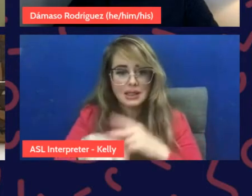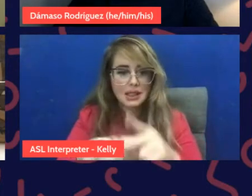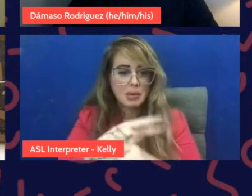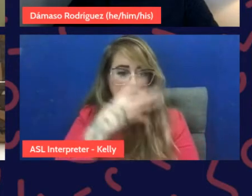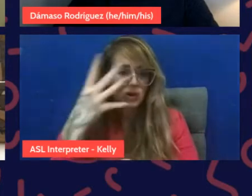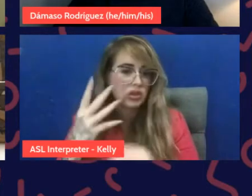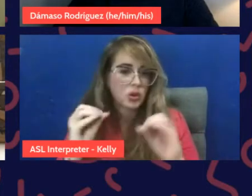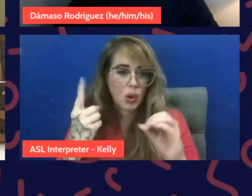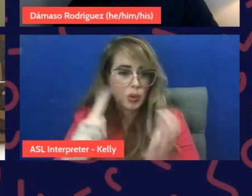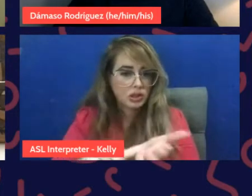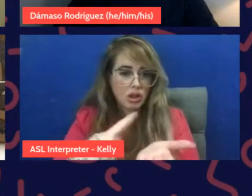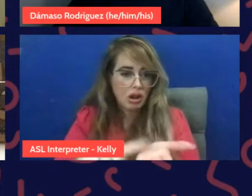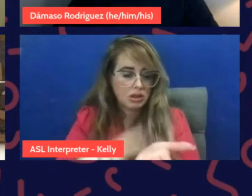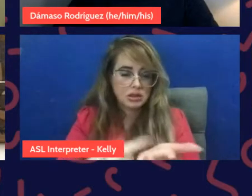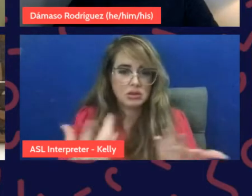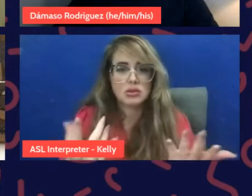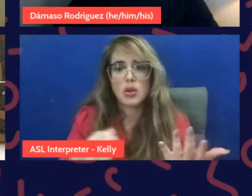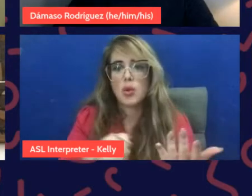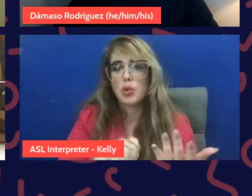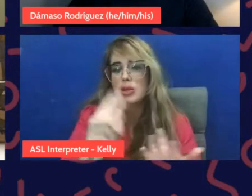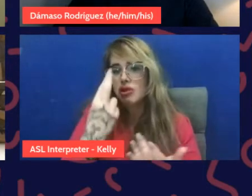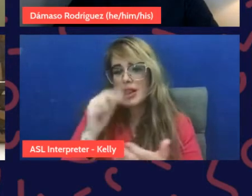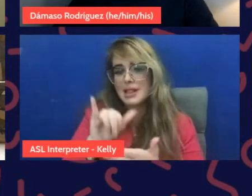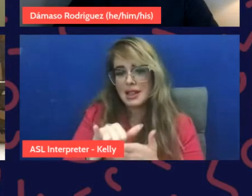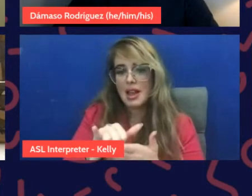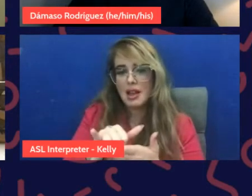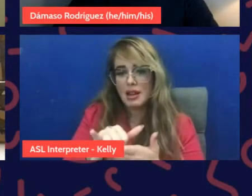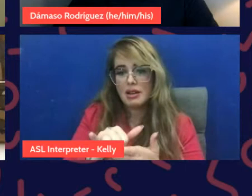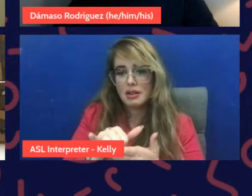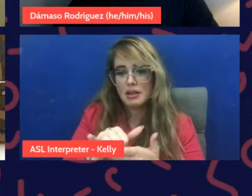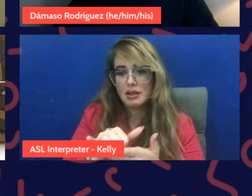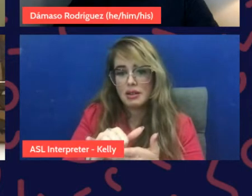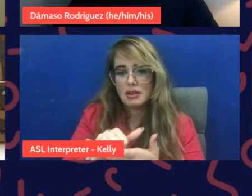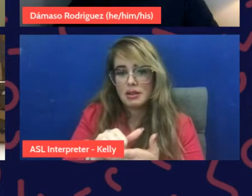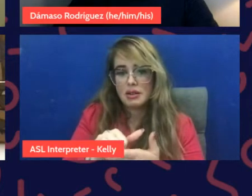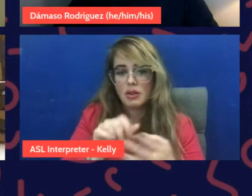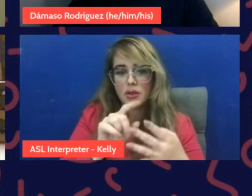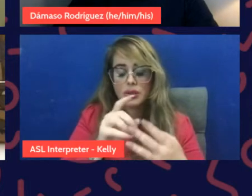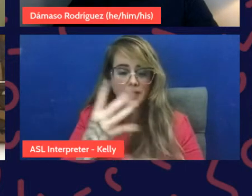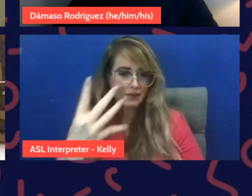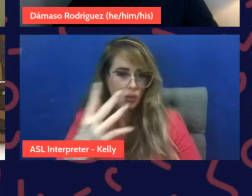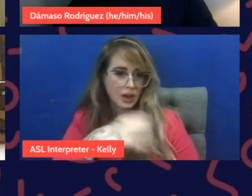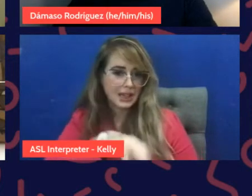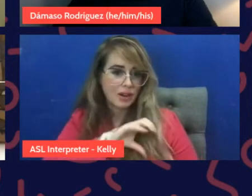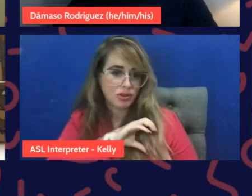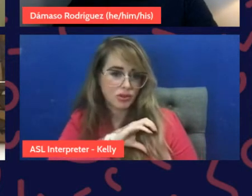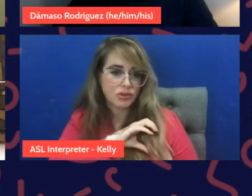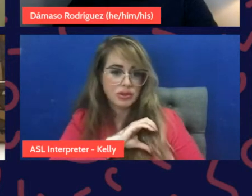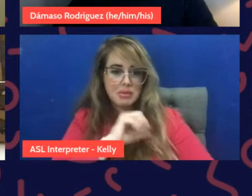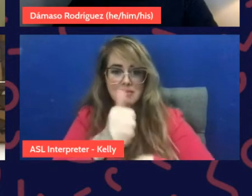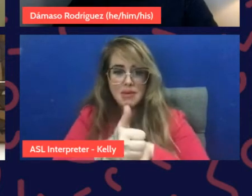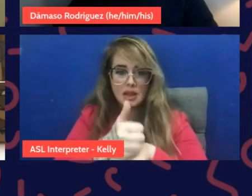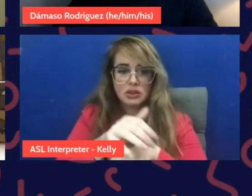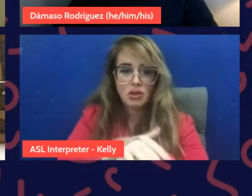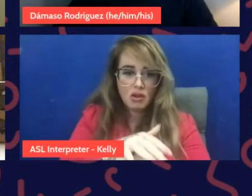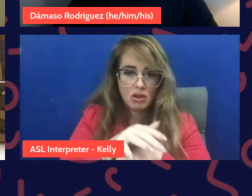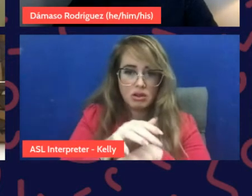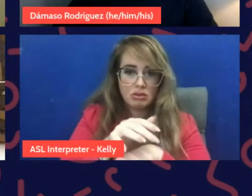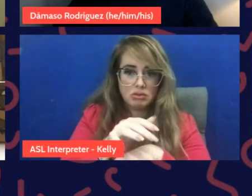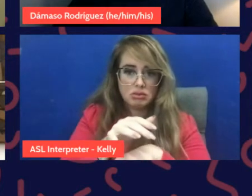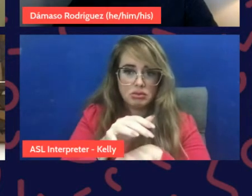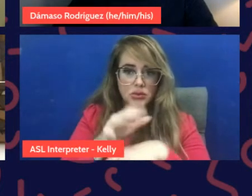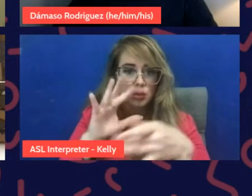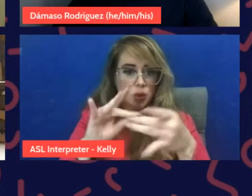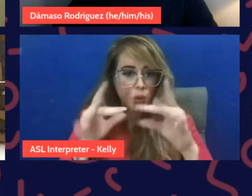nobody talks. So we realized that the four characters, which was, you know, it was based actually in the stories